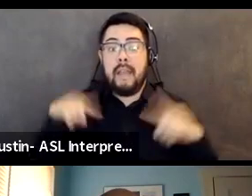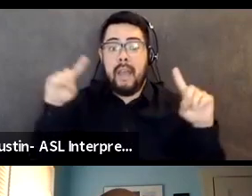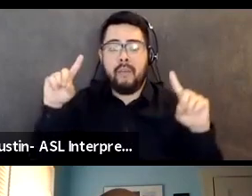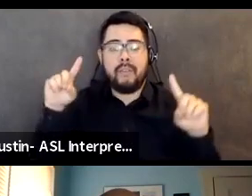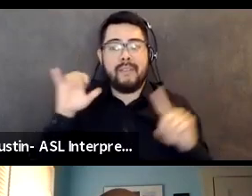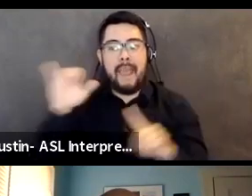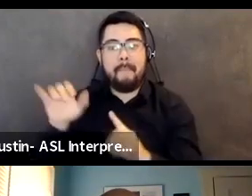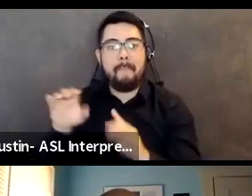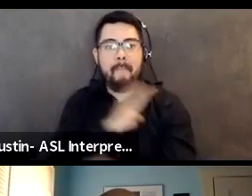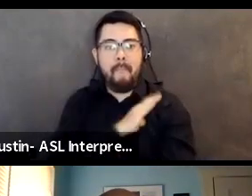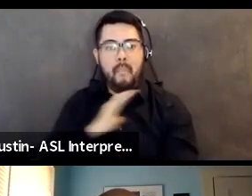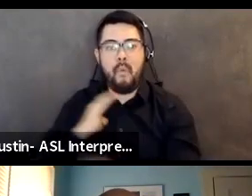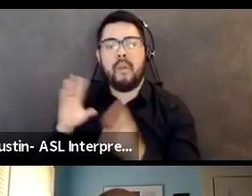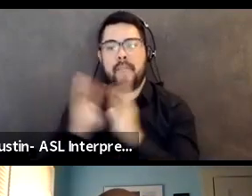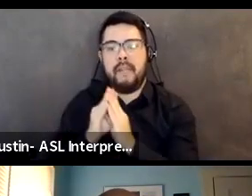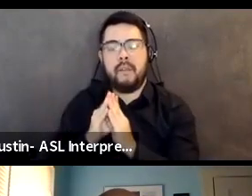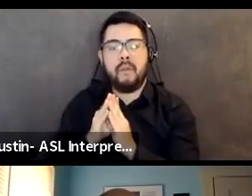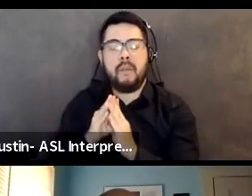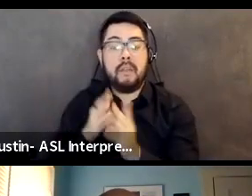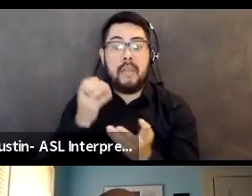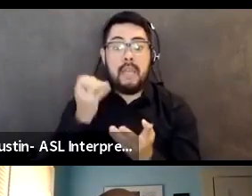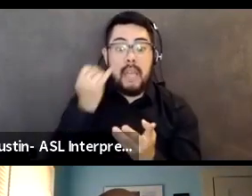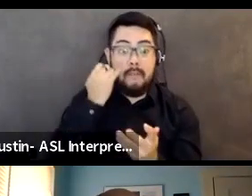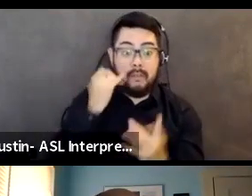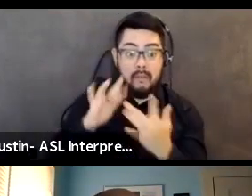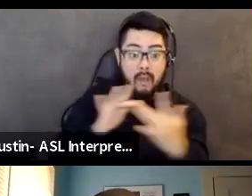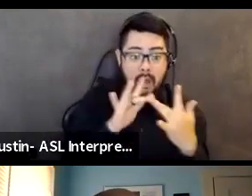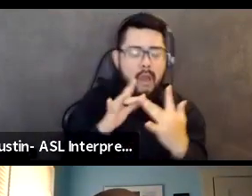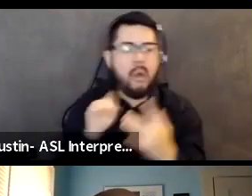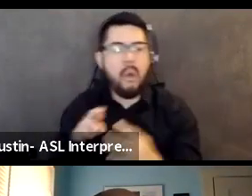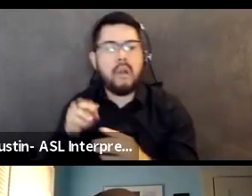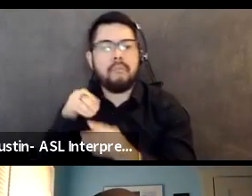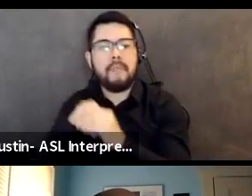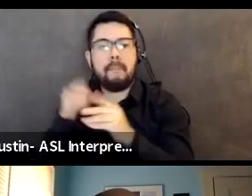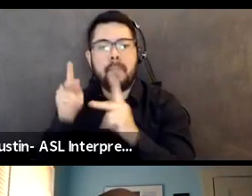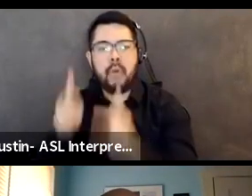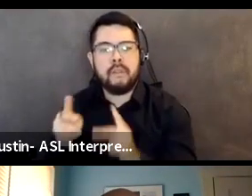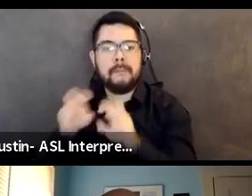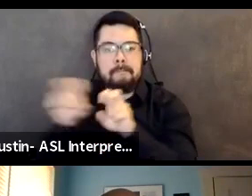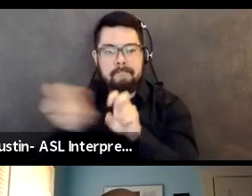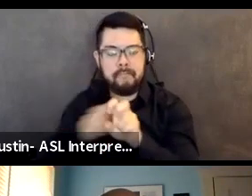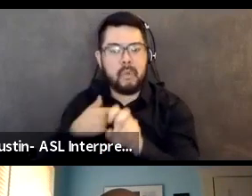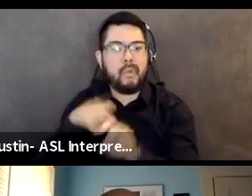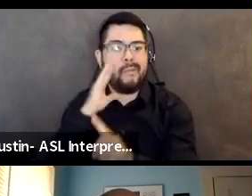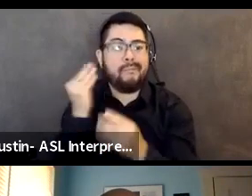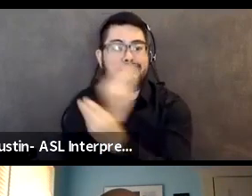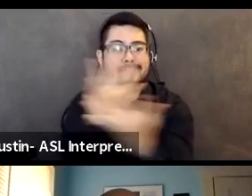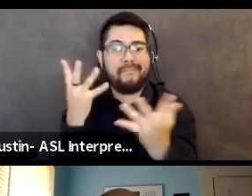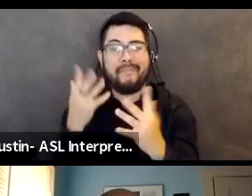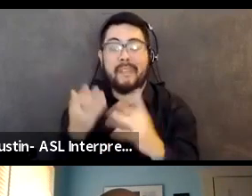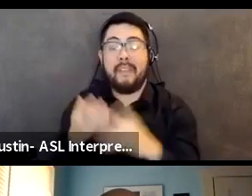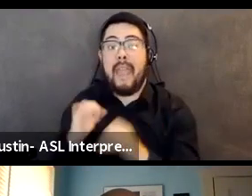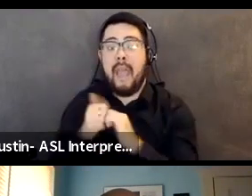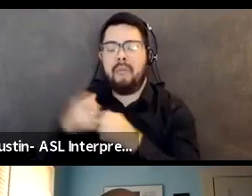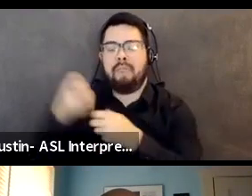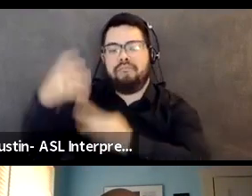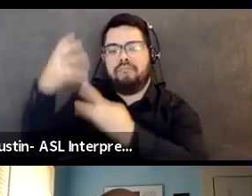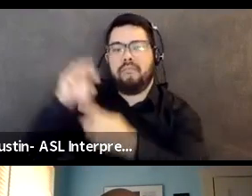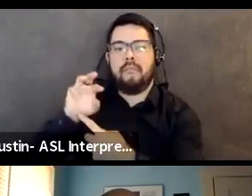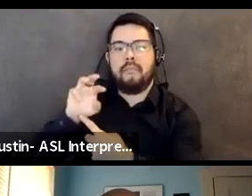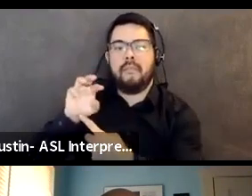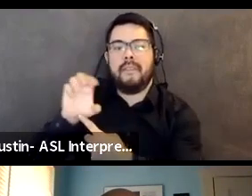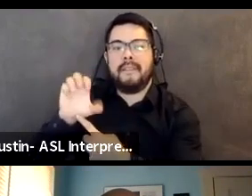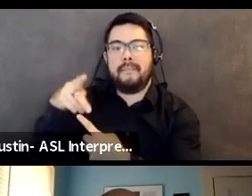meeting will be in in-person or virtual via the website again please monitor the cpsboe.org